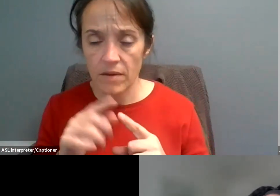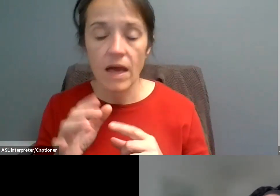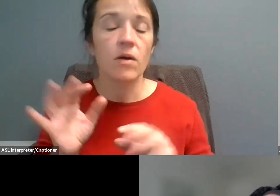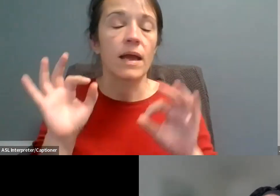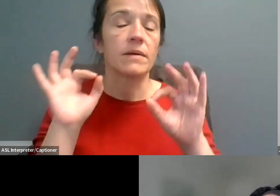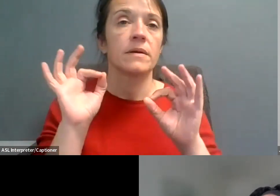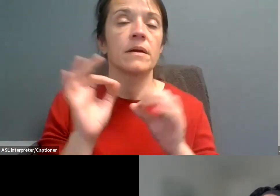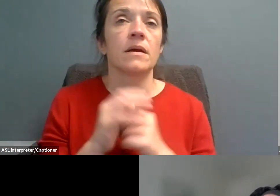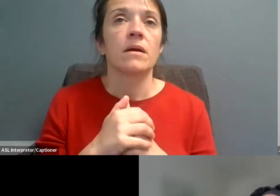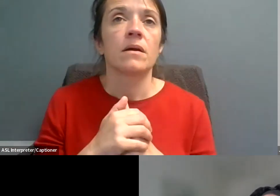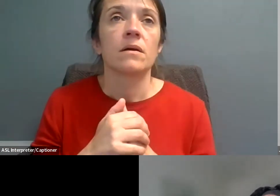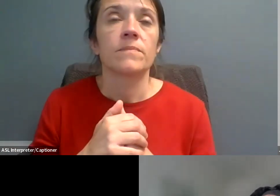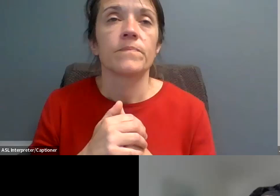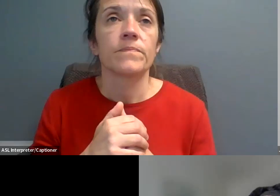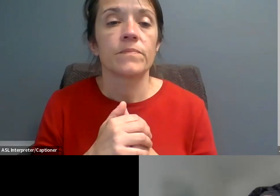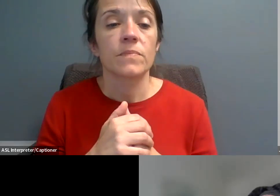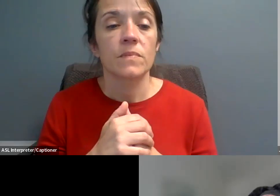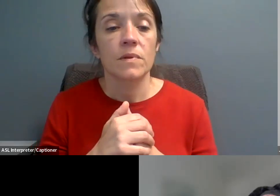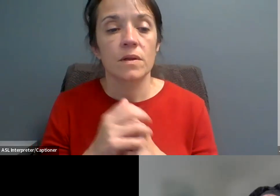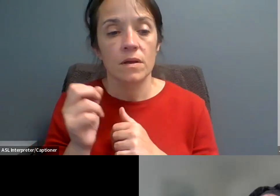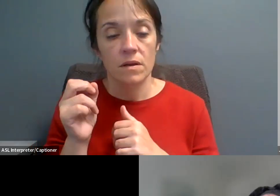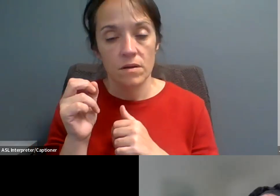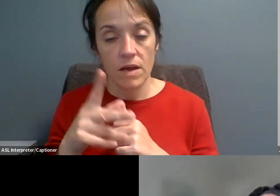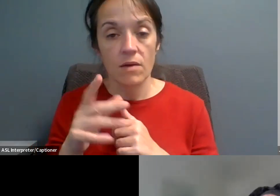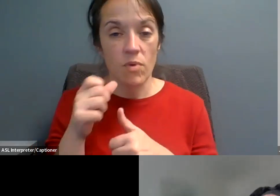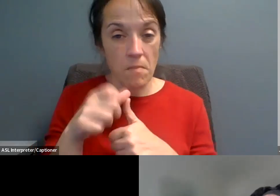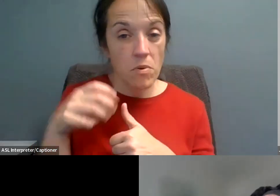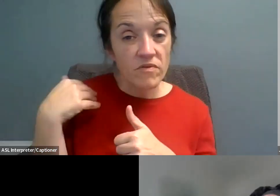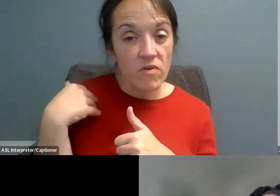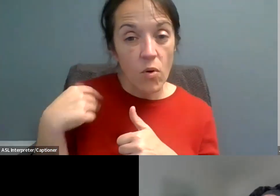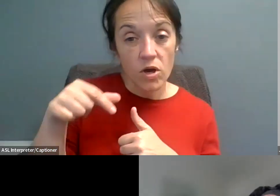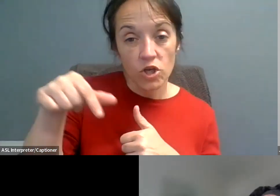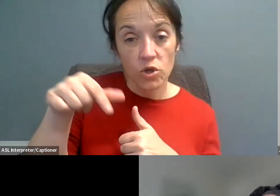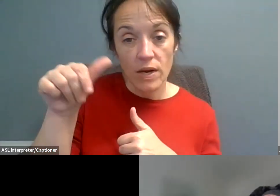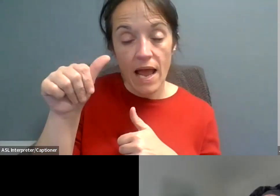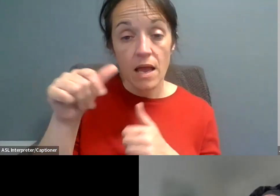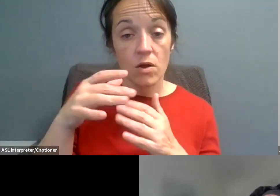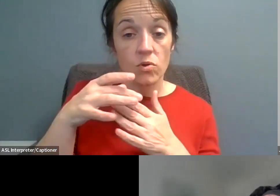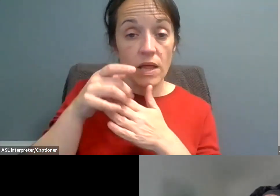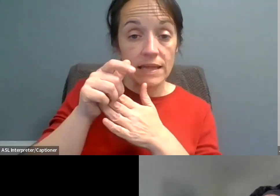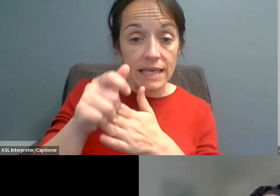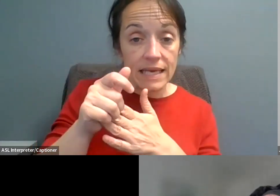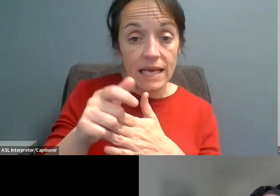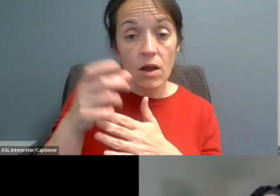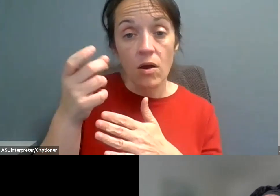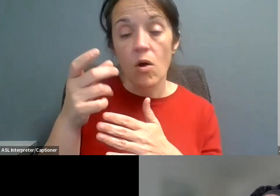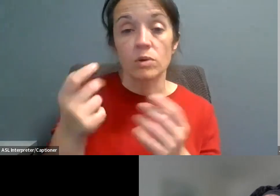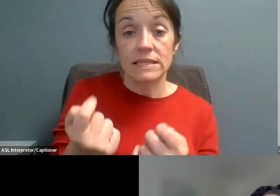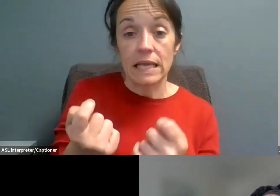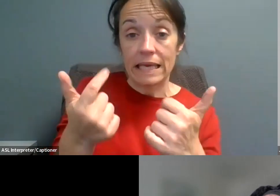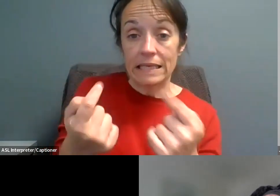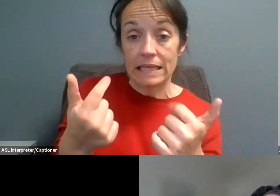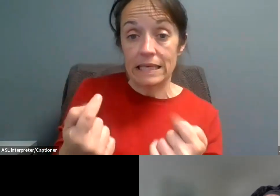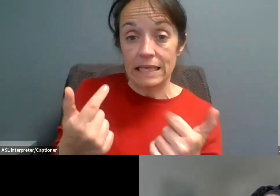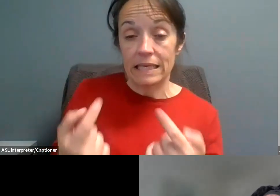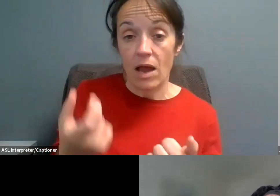yeah. So for deleting, I mentioned in one of the Q&As, so deleting or archiving a project is currently not available.